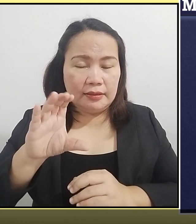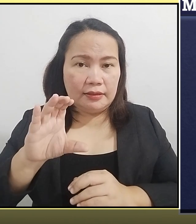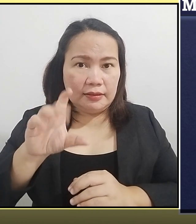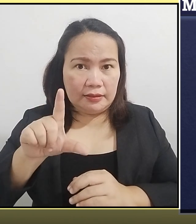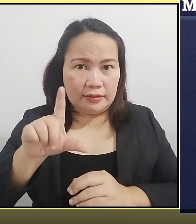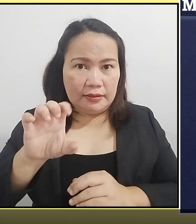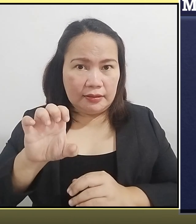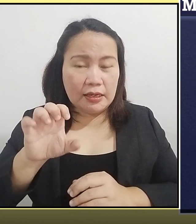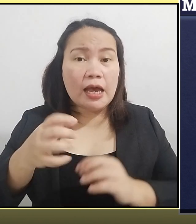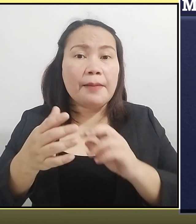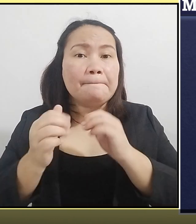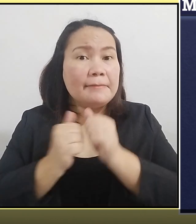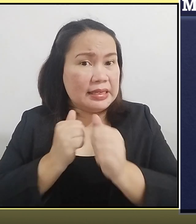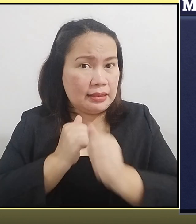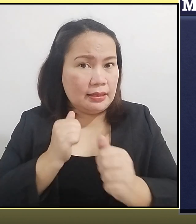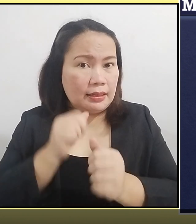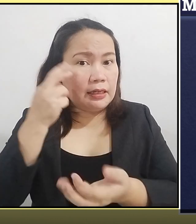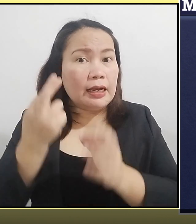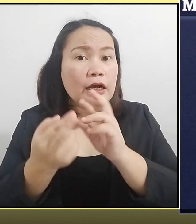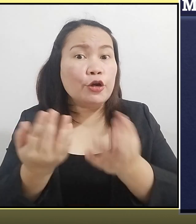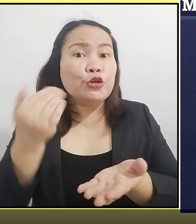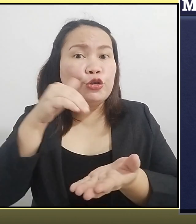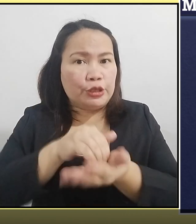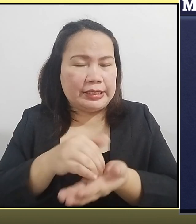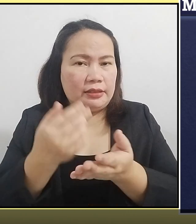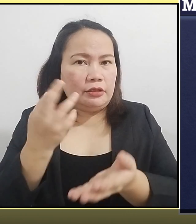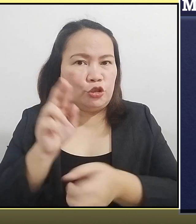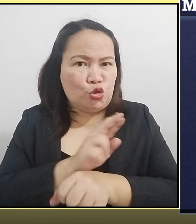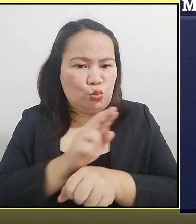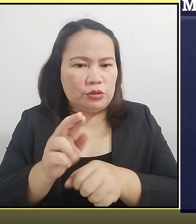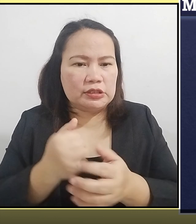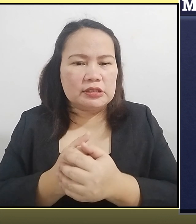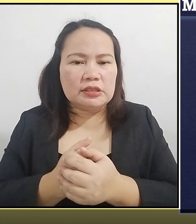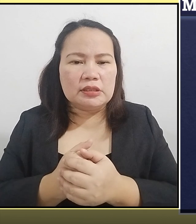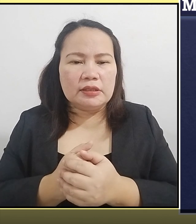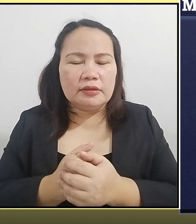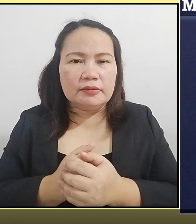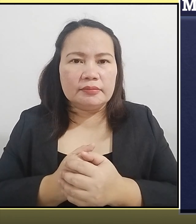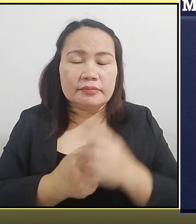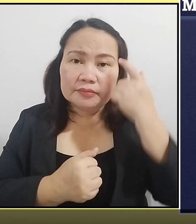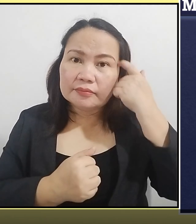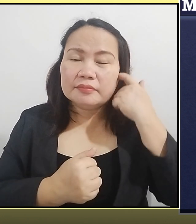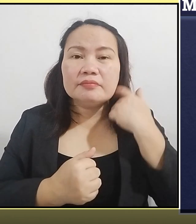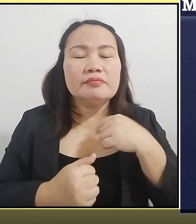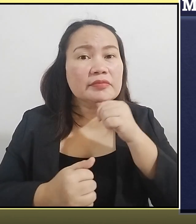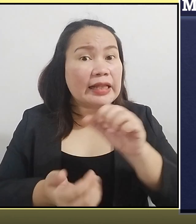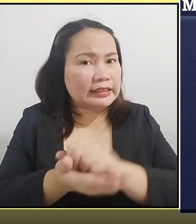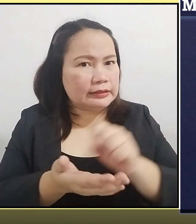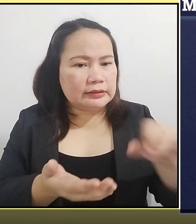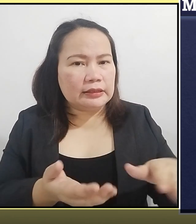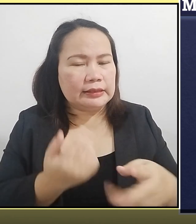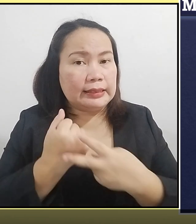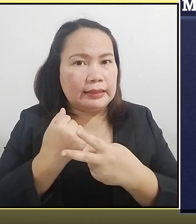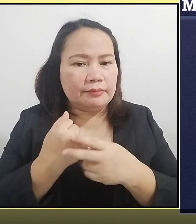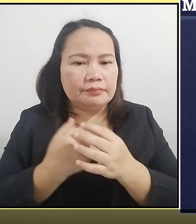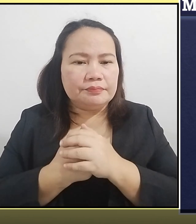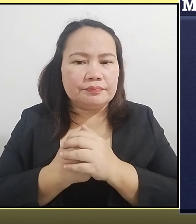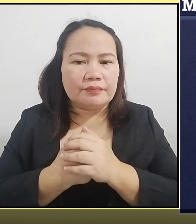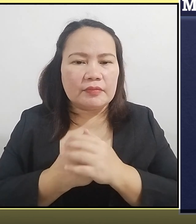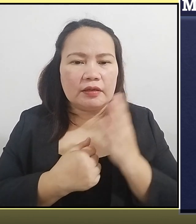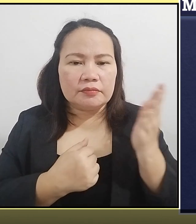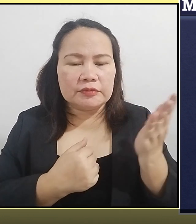save the environment. This is your conclusion. Okay, so this is your P, this is your hypothesis, this is